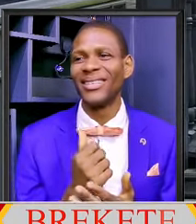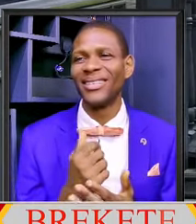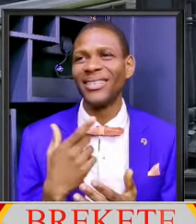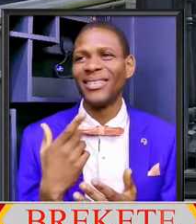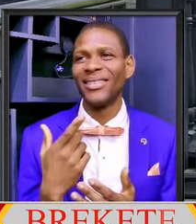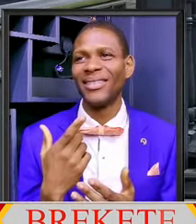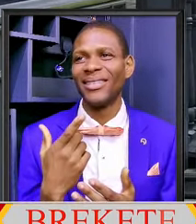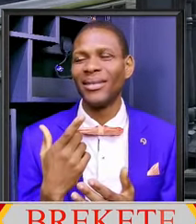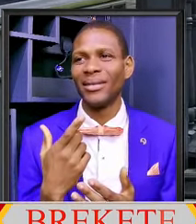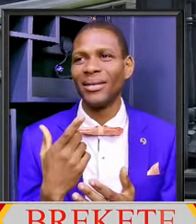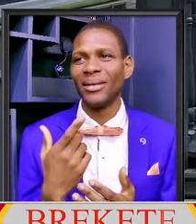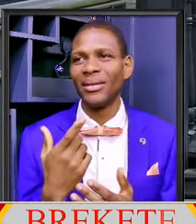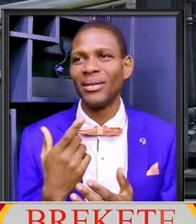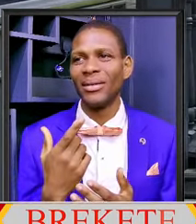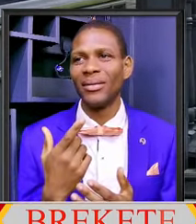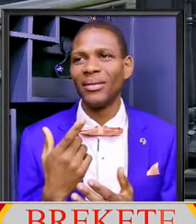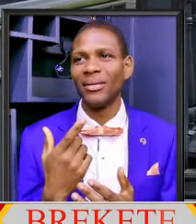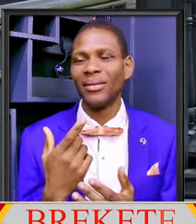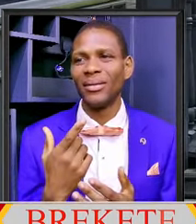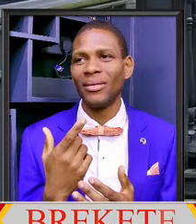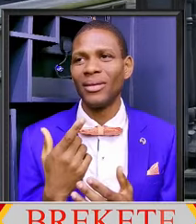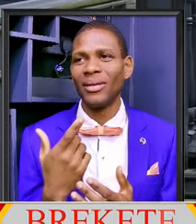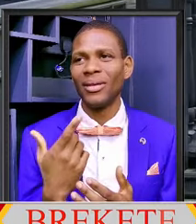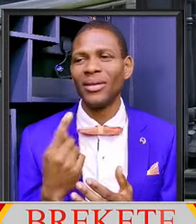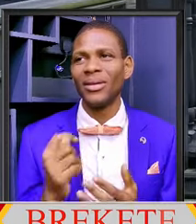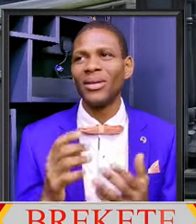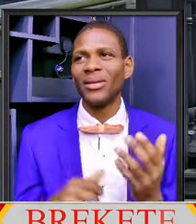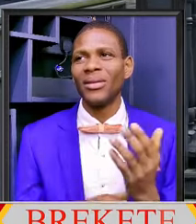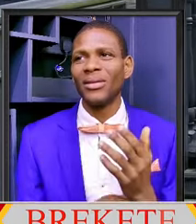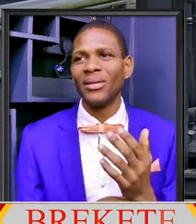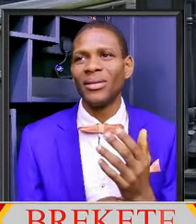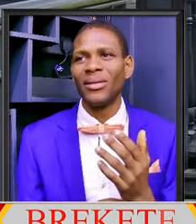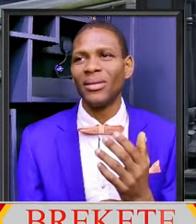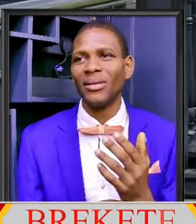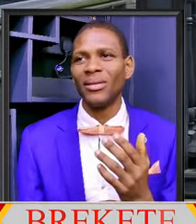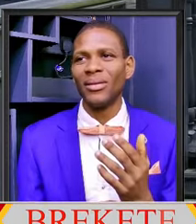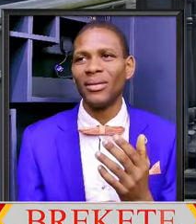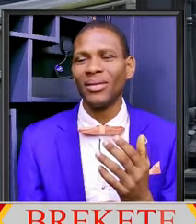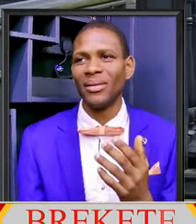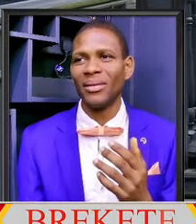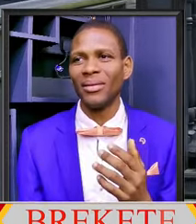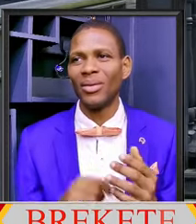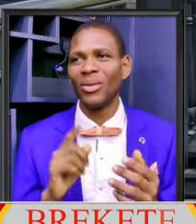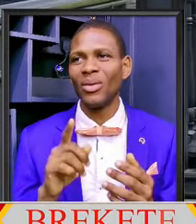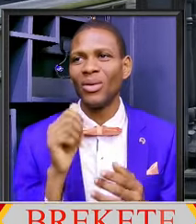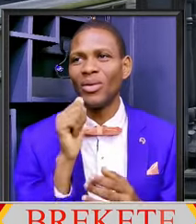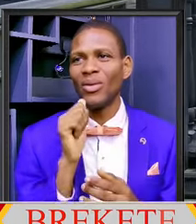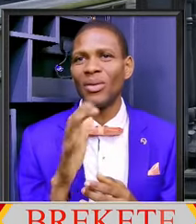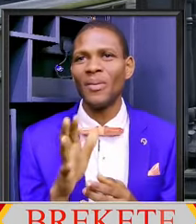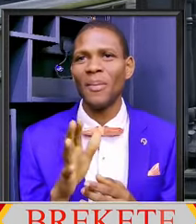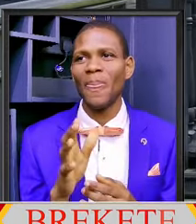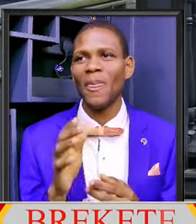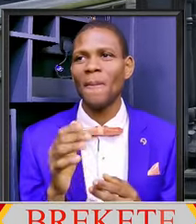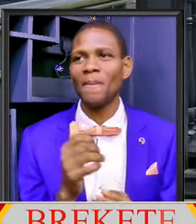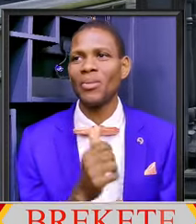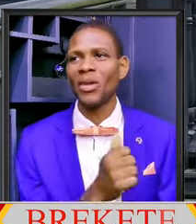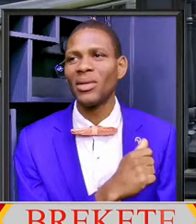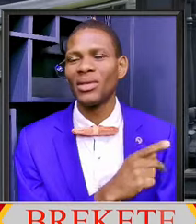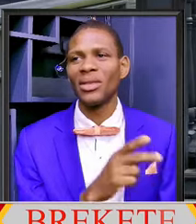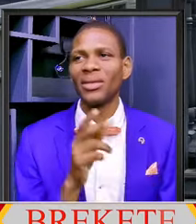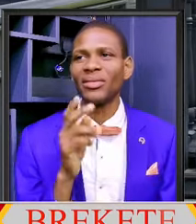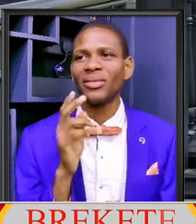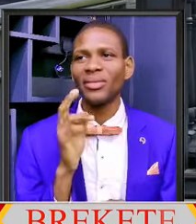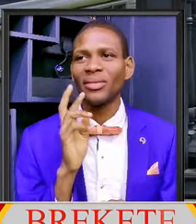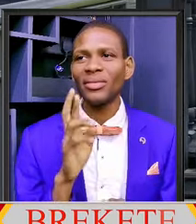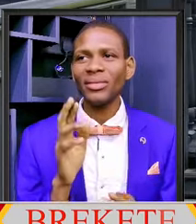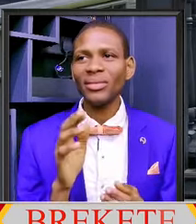Amen. The present day, just like a water. So, one woman. This I appreciate the woman. How can I